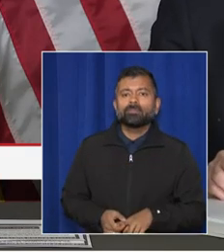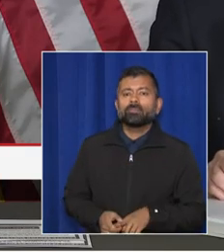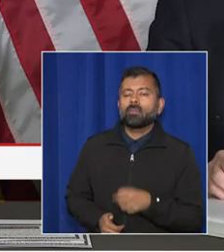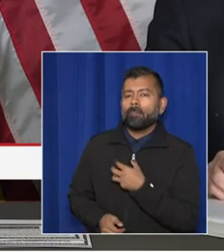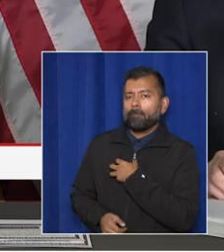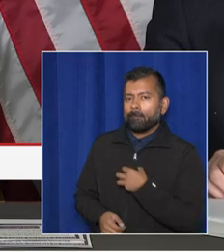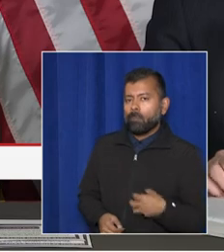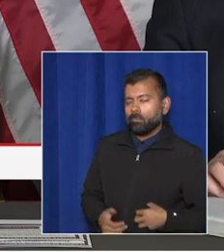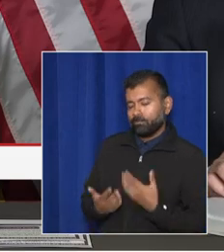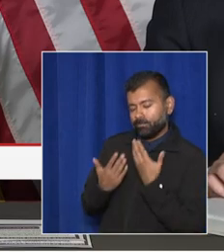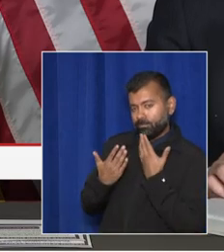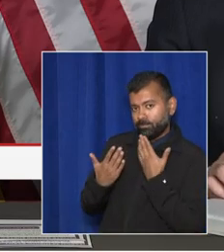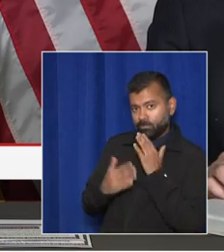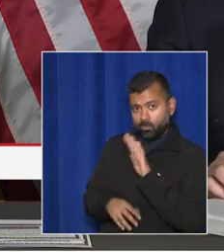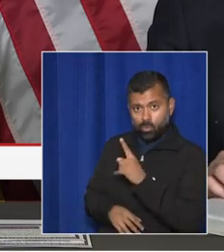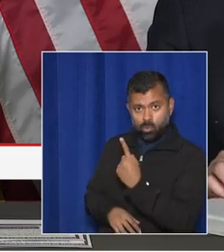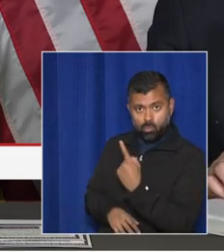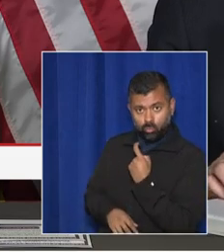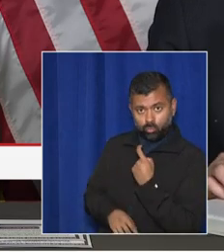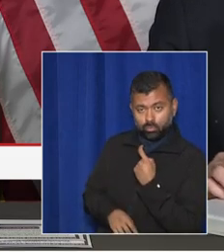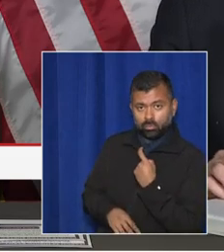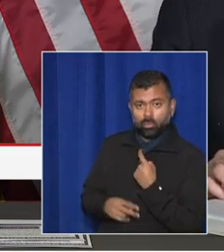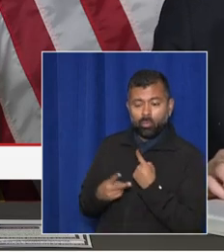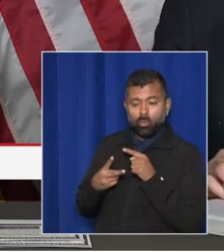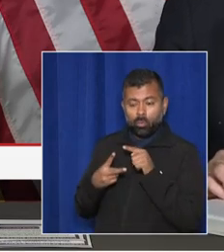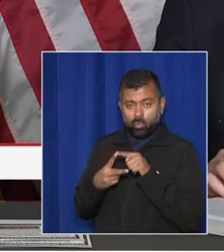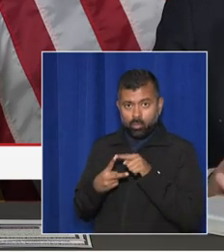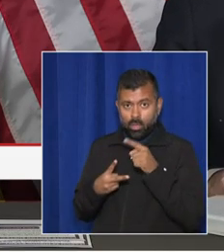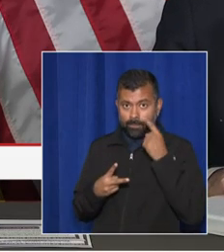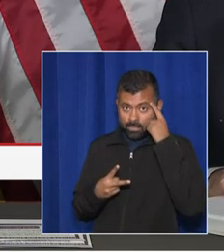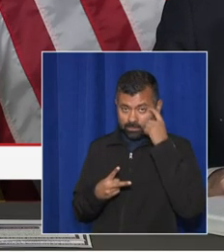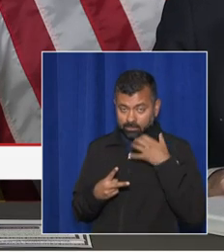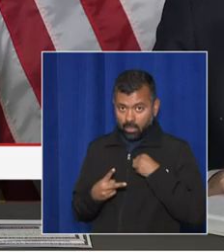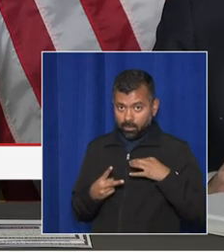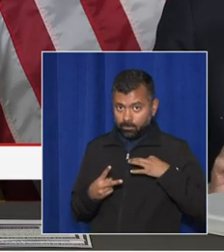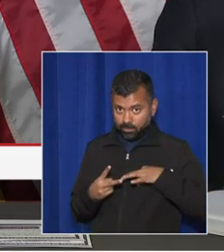questions. Mental health benefits, we are sharing at